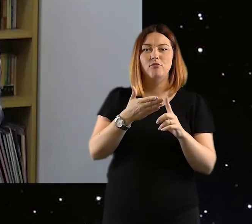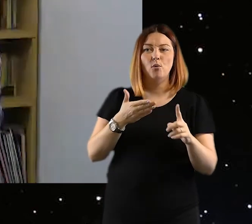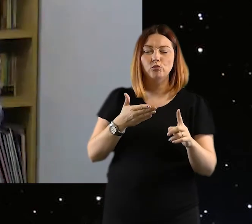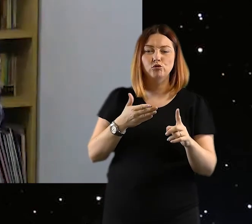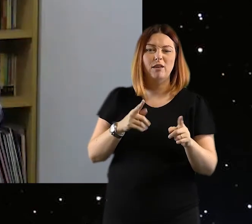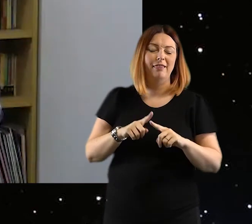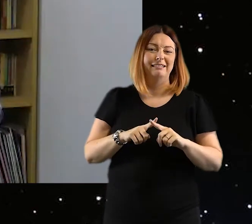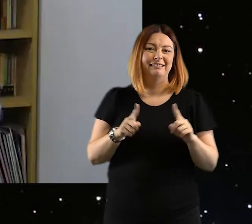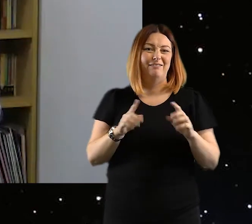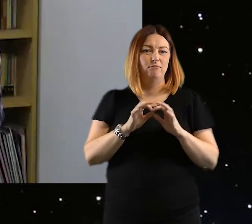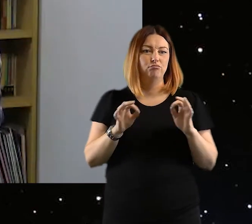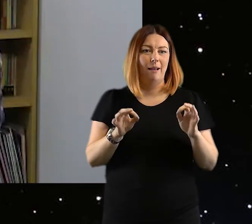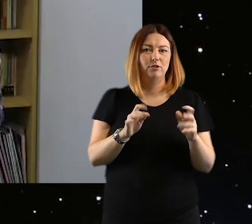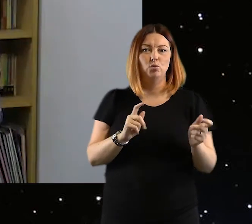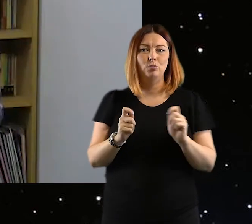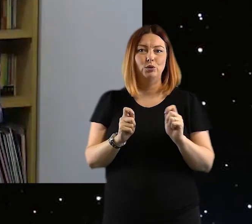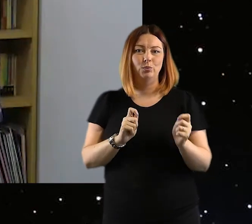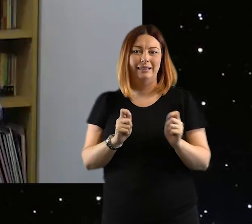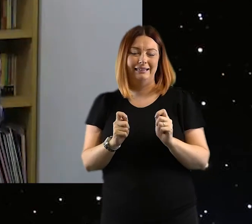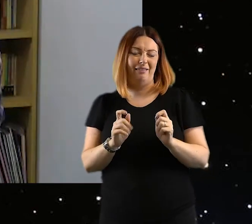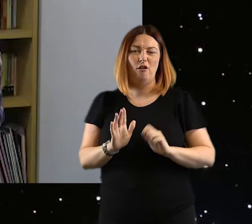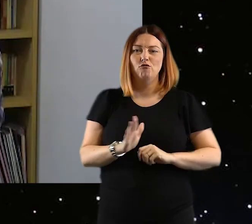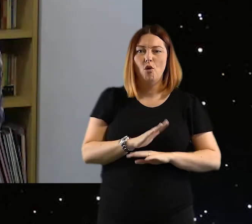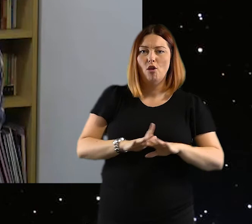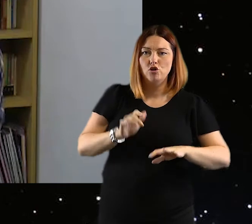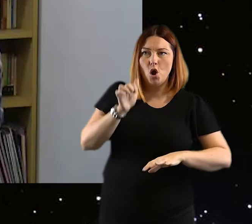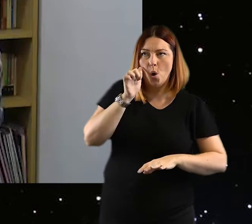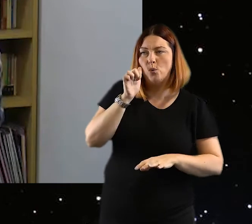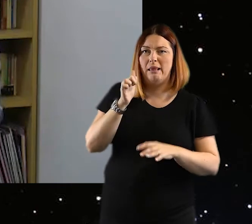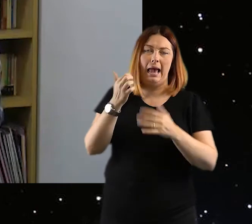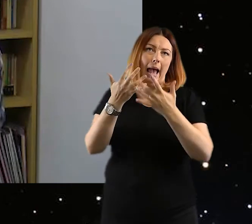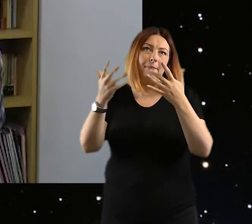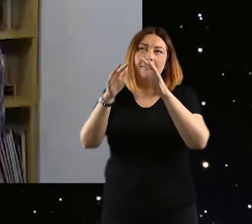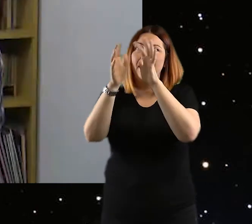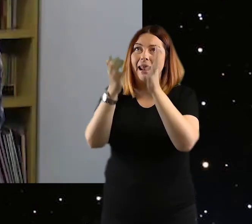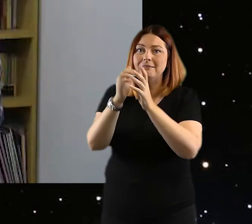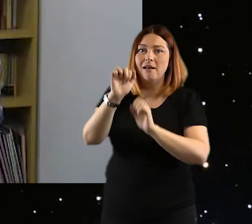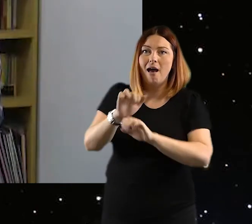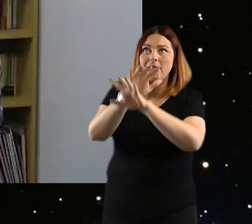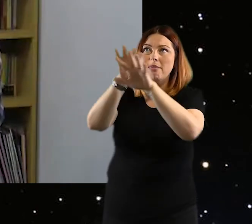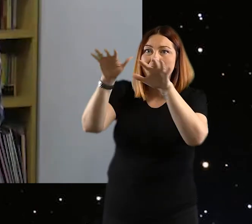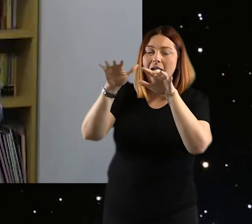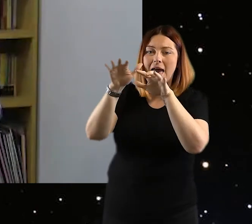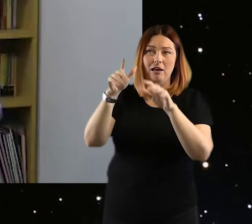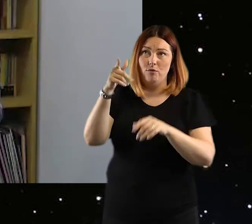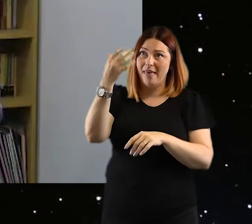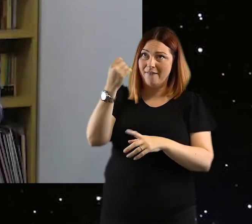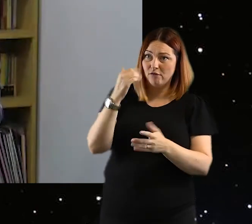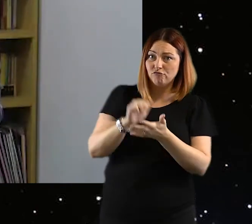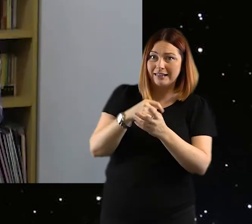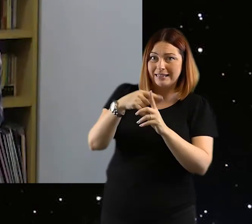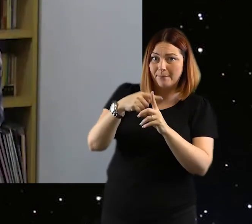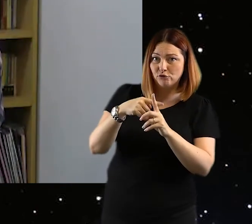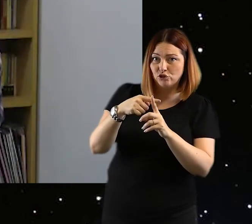to the sort of the Drake equation. You have all these different sort of parameters that you tweak, and they're all sort of unknowns. You know, how many planets are